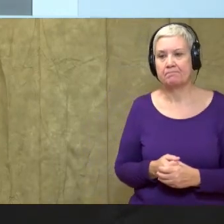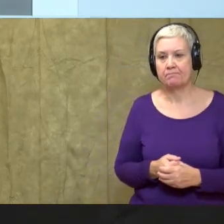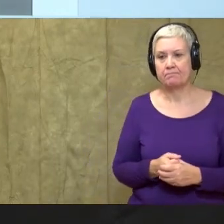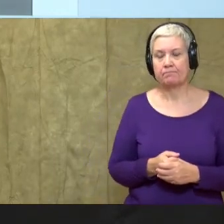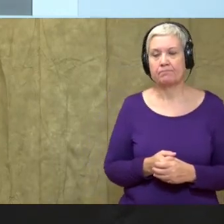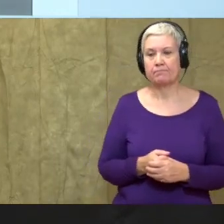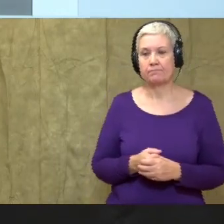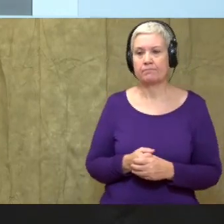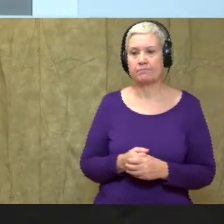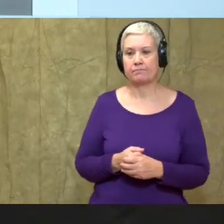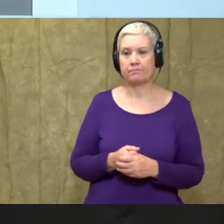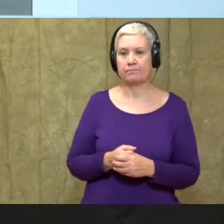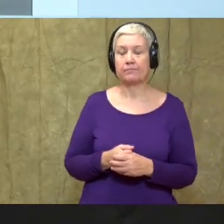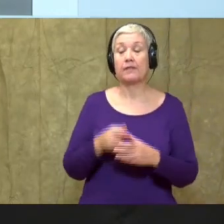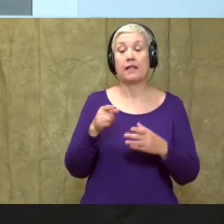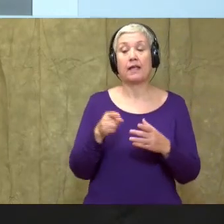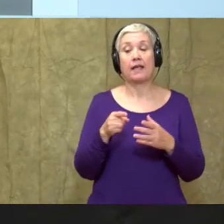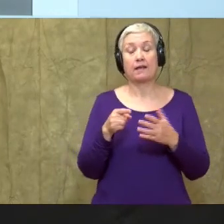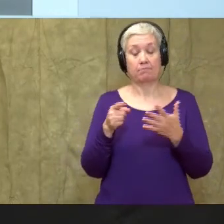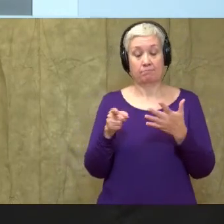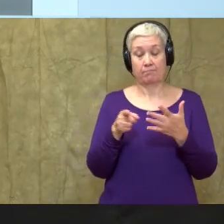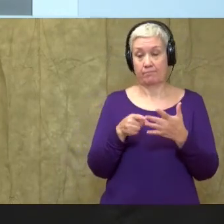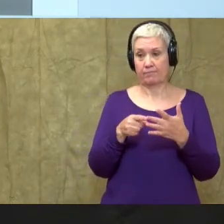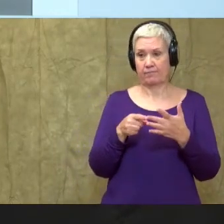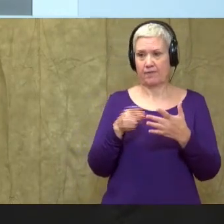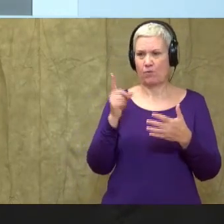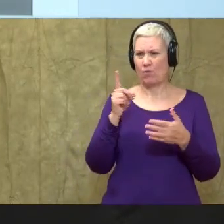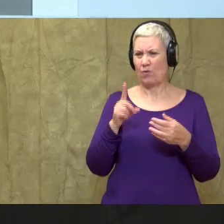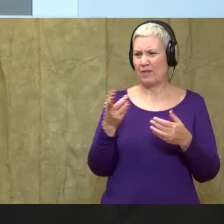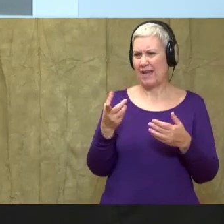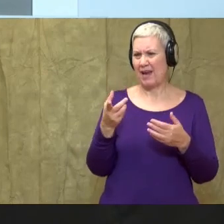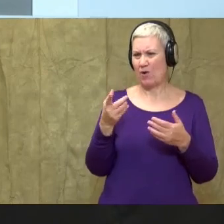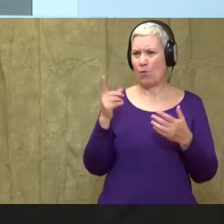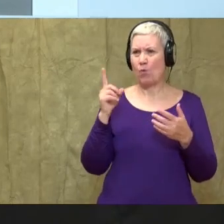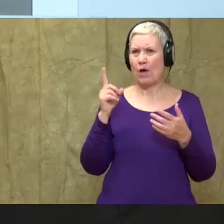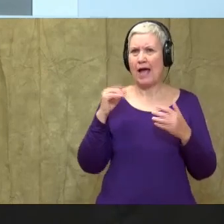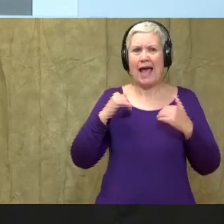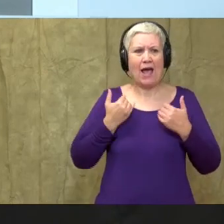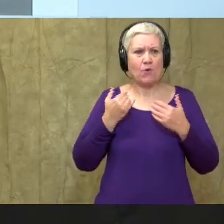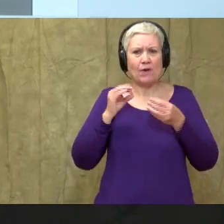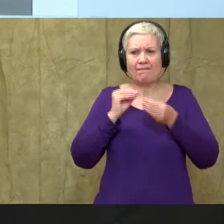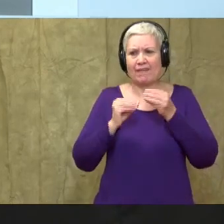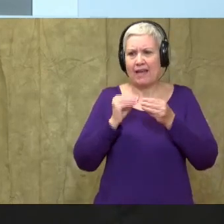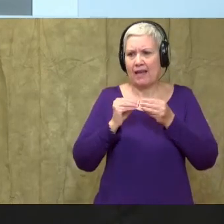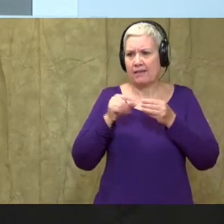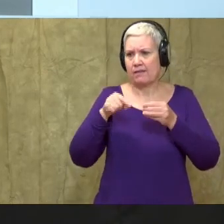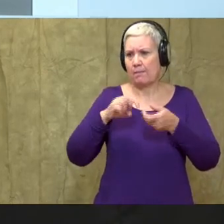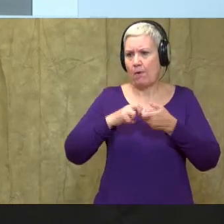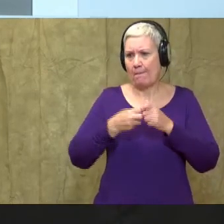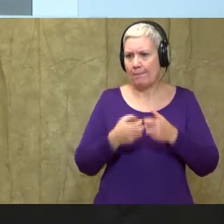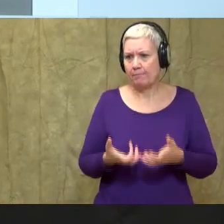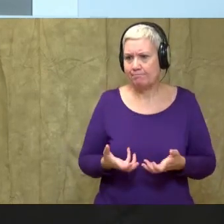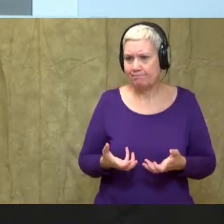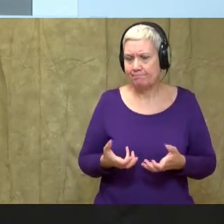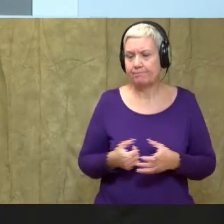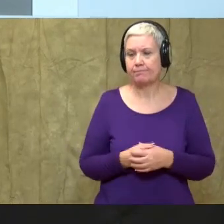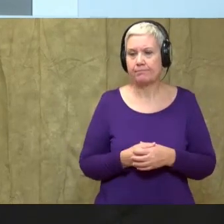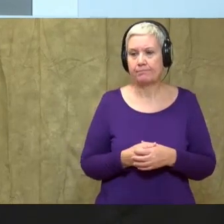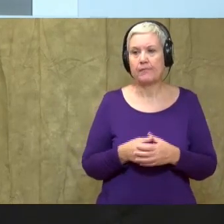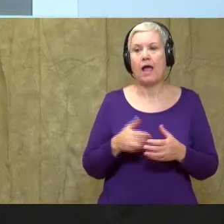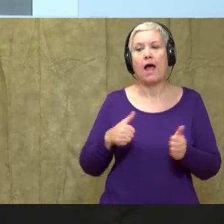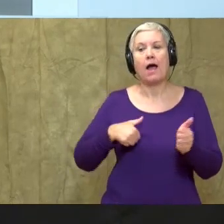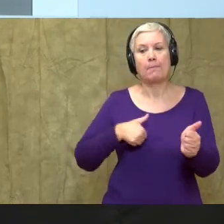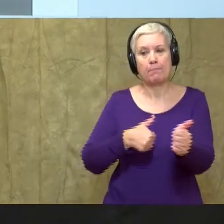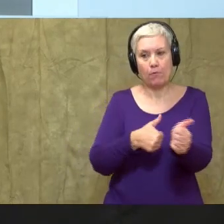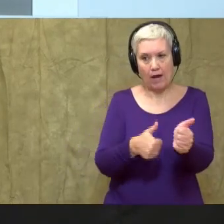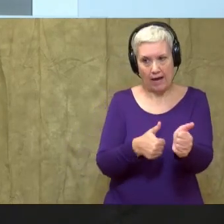He brings up an interesting point. He says, what could stop these snakes? What's an answer to the problem? He says, well, predators